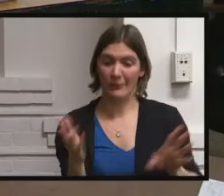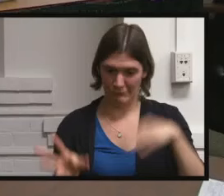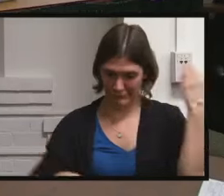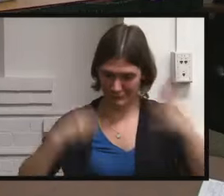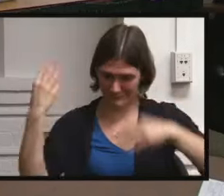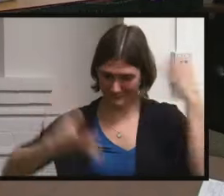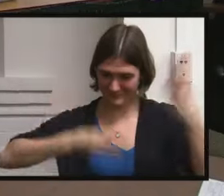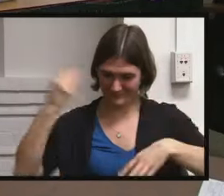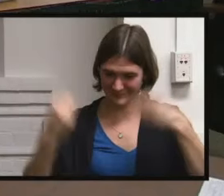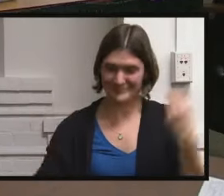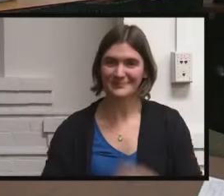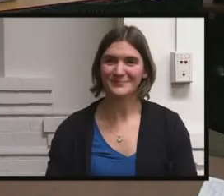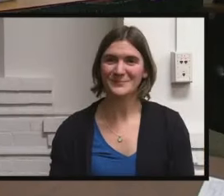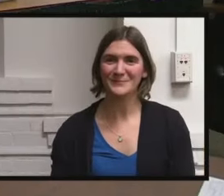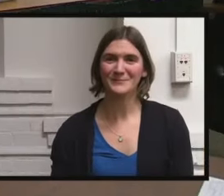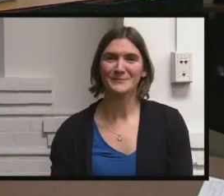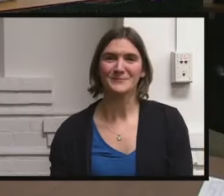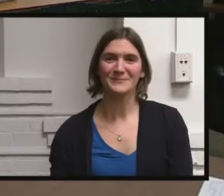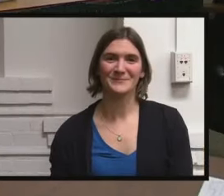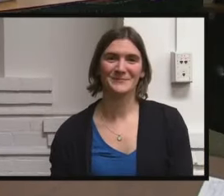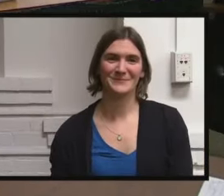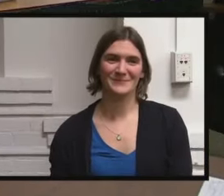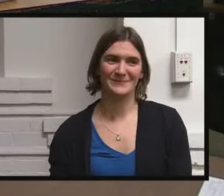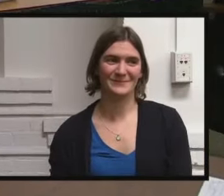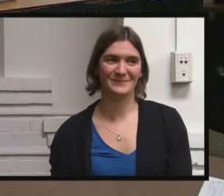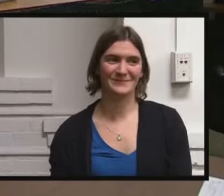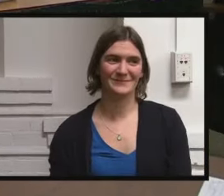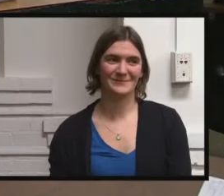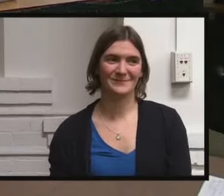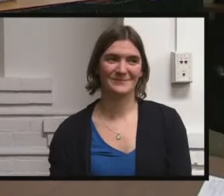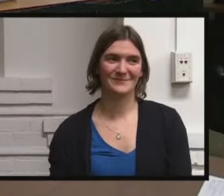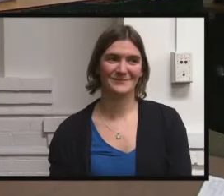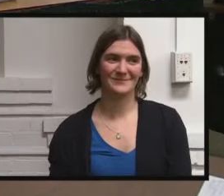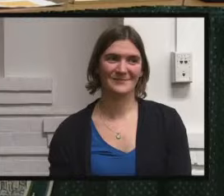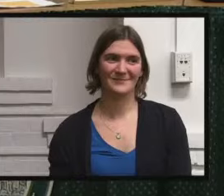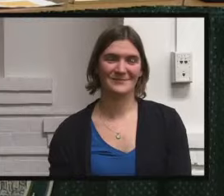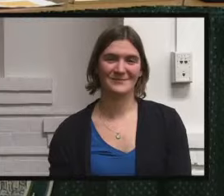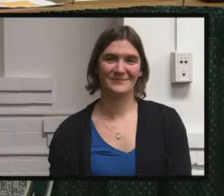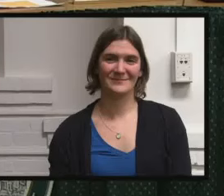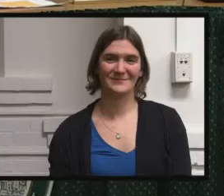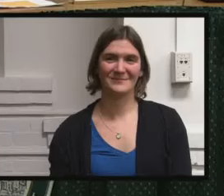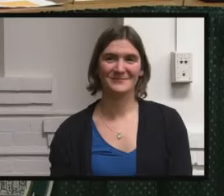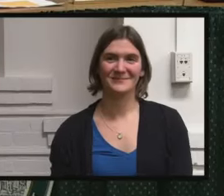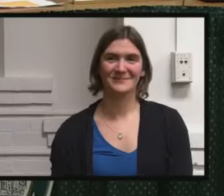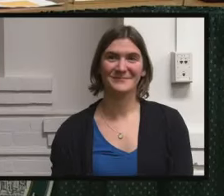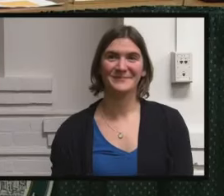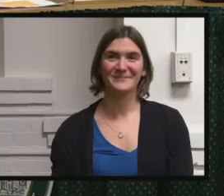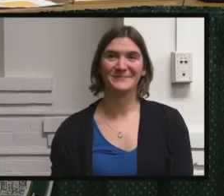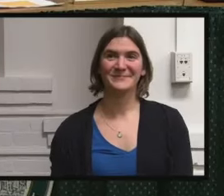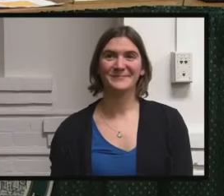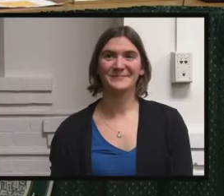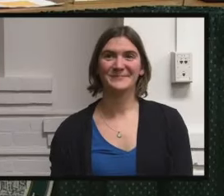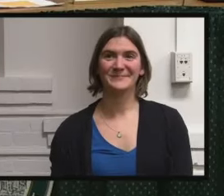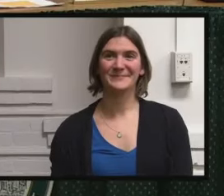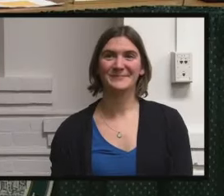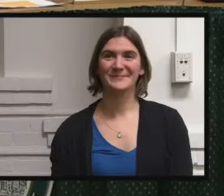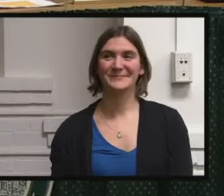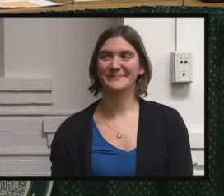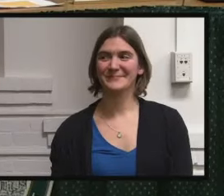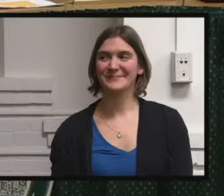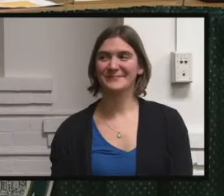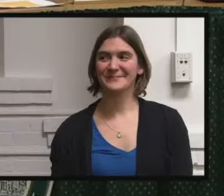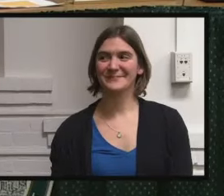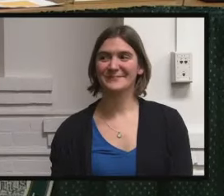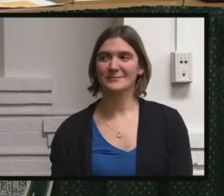Where is it? Under what tab? My tabs are all mixed up. Is it this tab? That's my